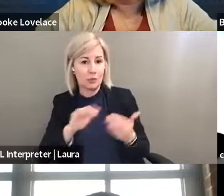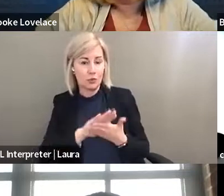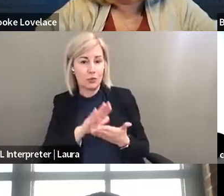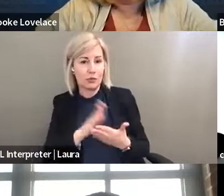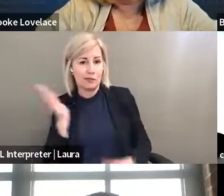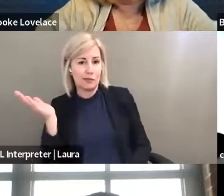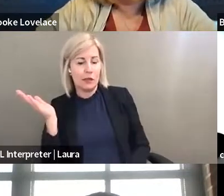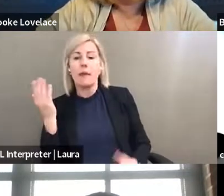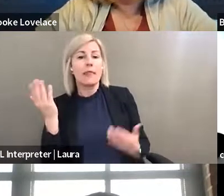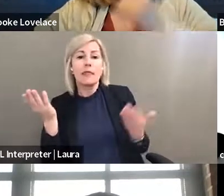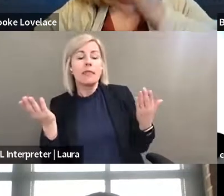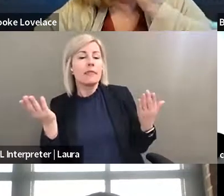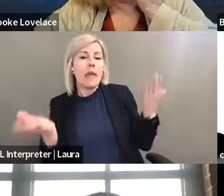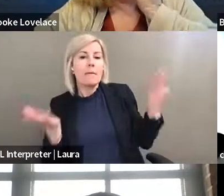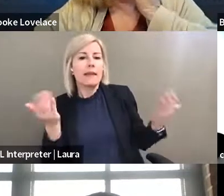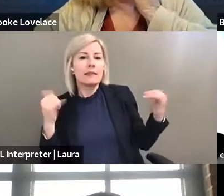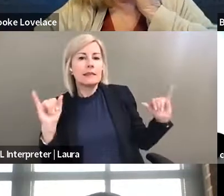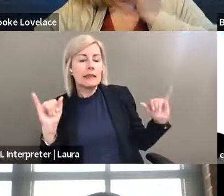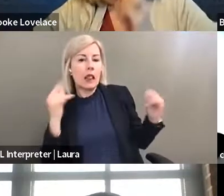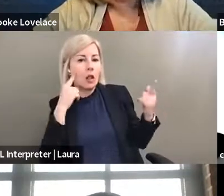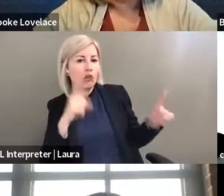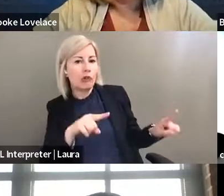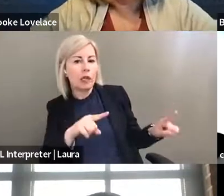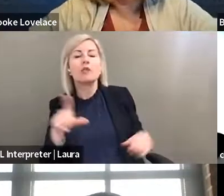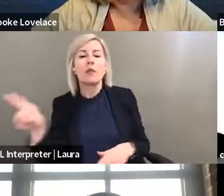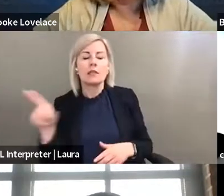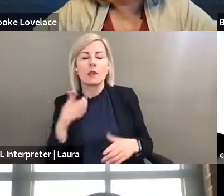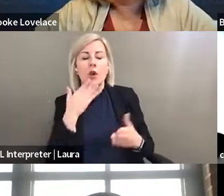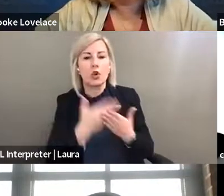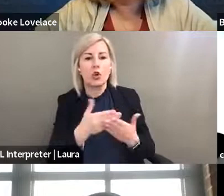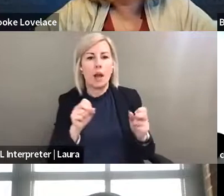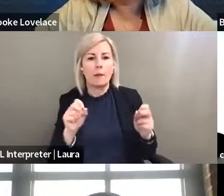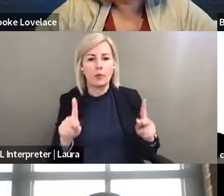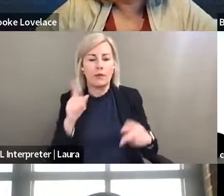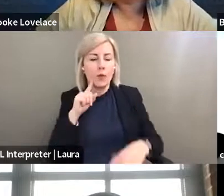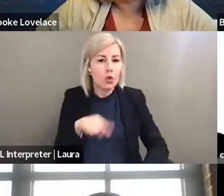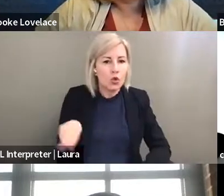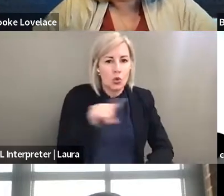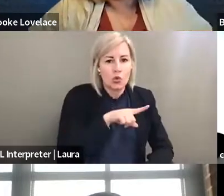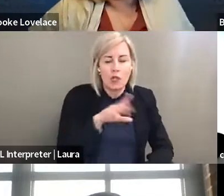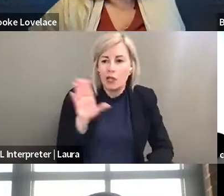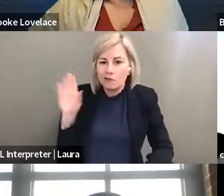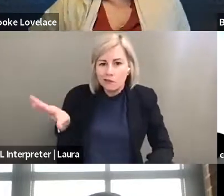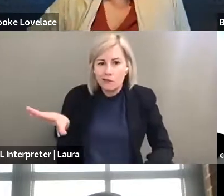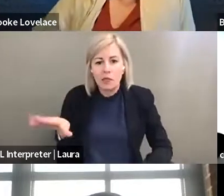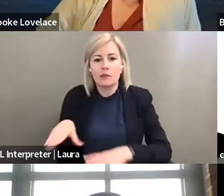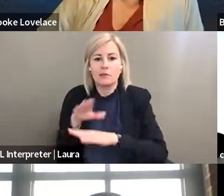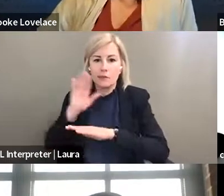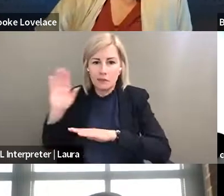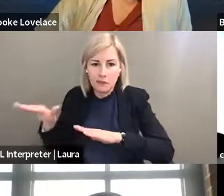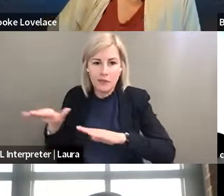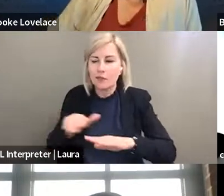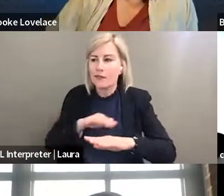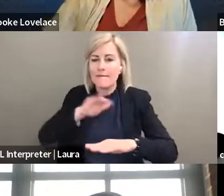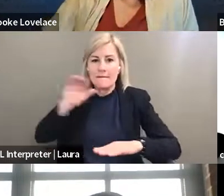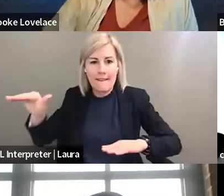not on the same page with the Health and Human Service budget. So this is a great chance for you to say, these are our priorities. It doesn't mean the other things aren't important,